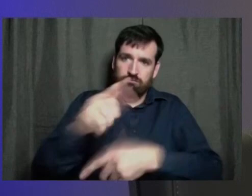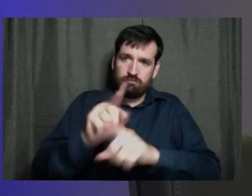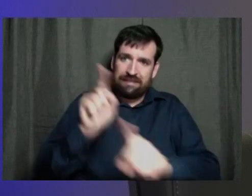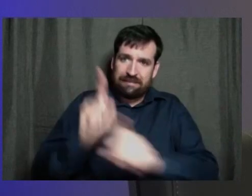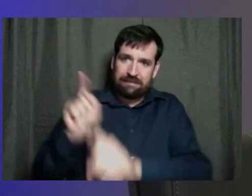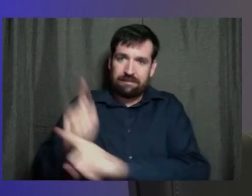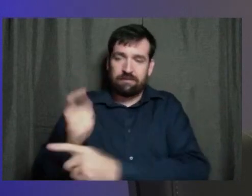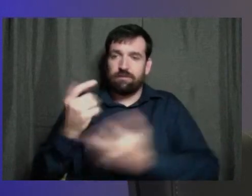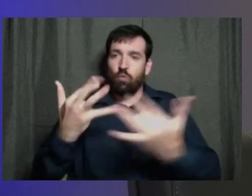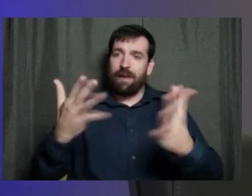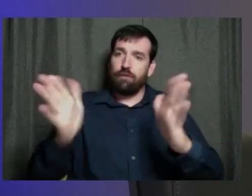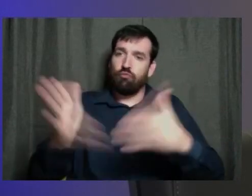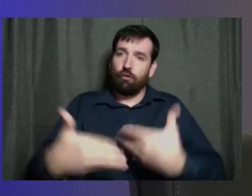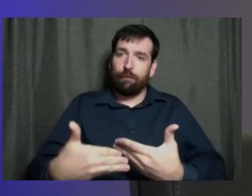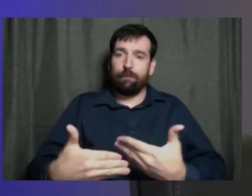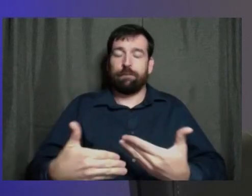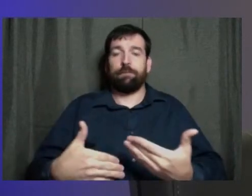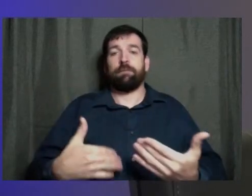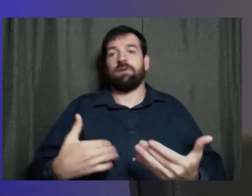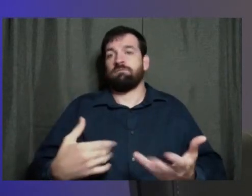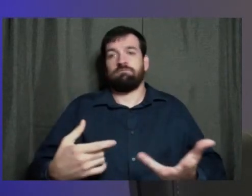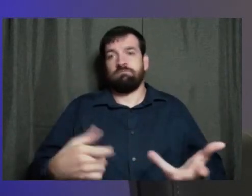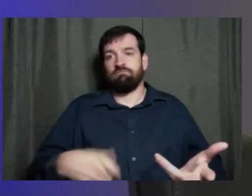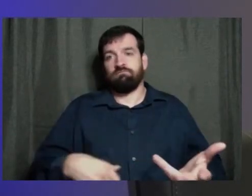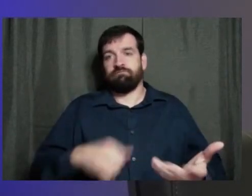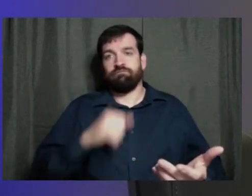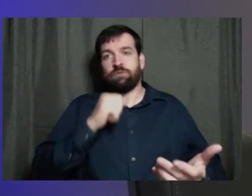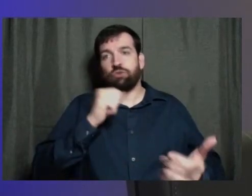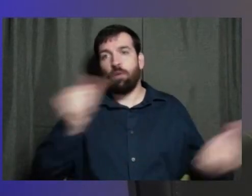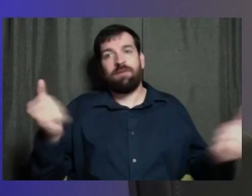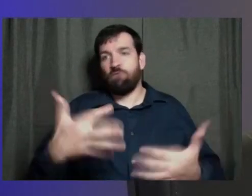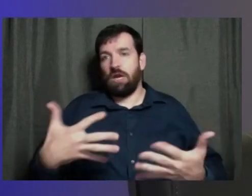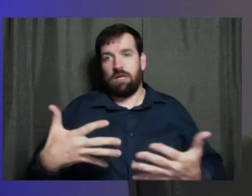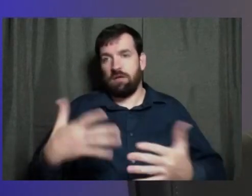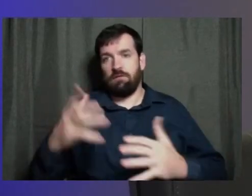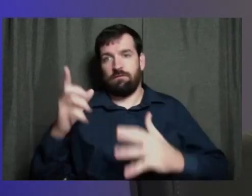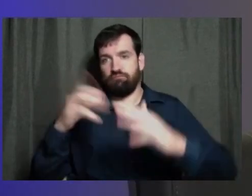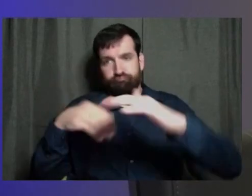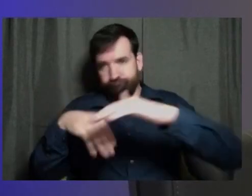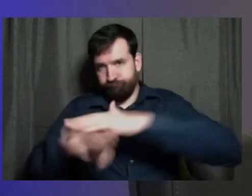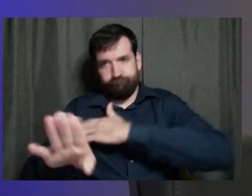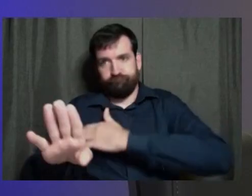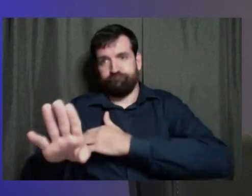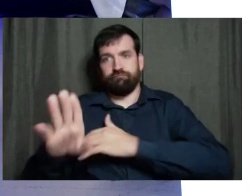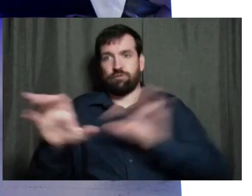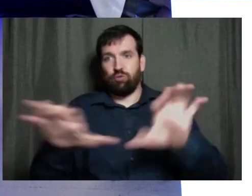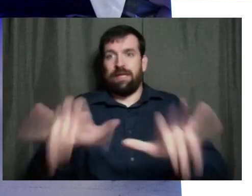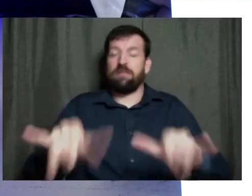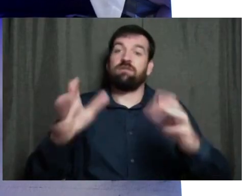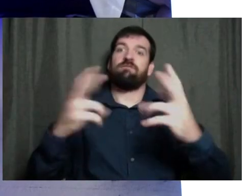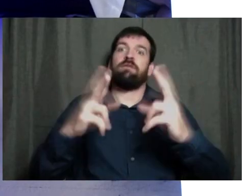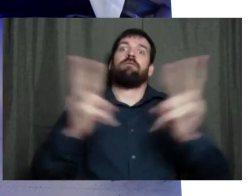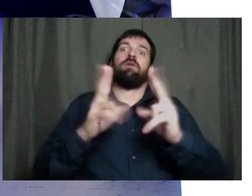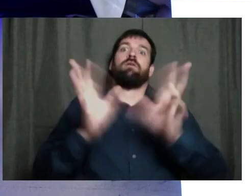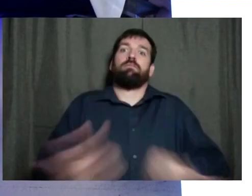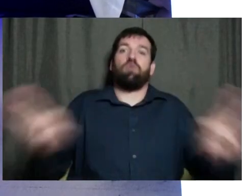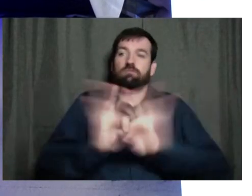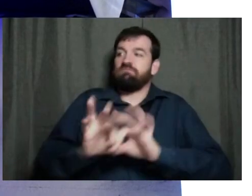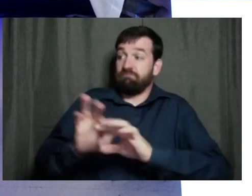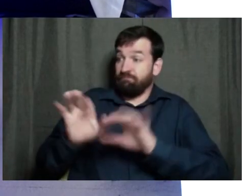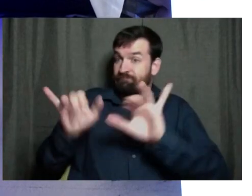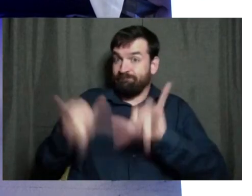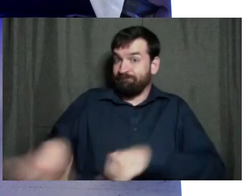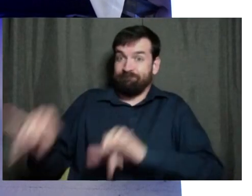and so you should not be afraid of going in to do that. It's incredibly important. Yeah, it is business as usual when it comes to